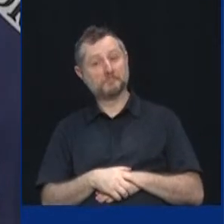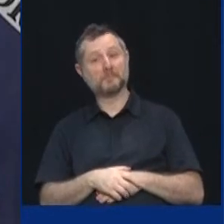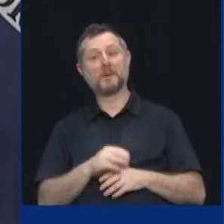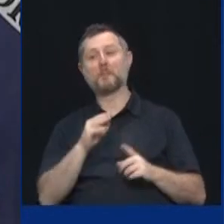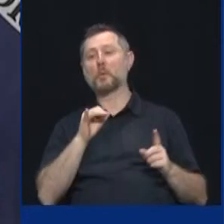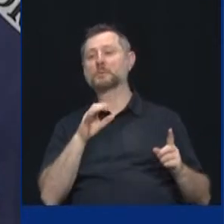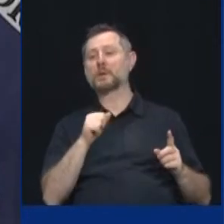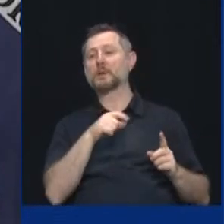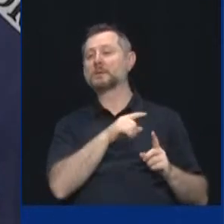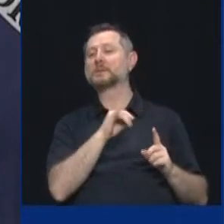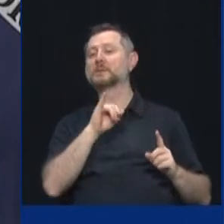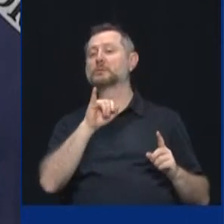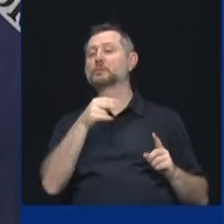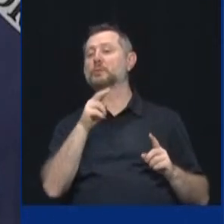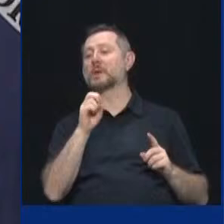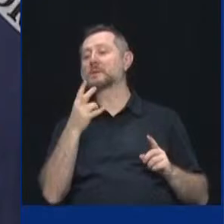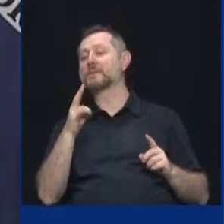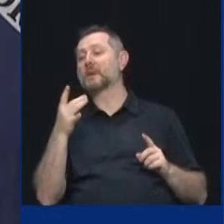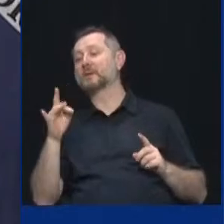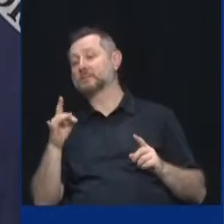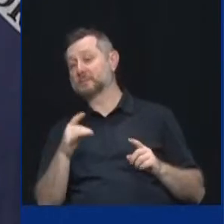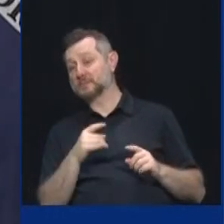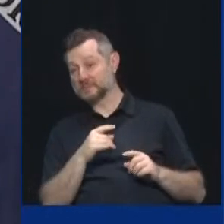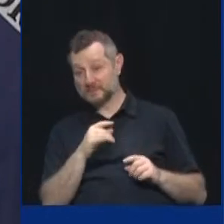17th, 18th. 13 days?